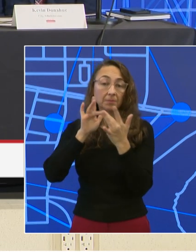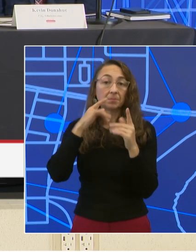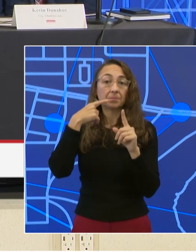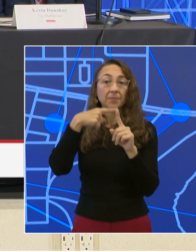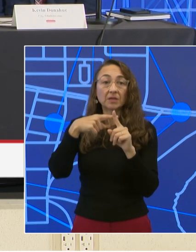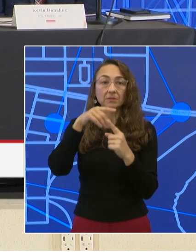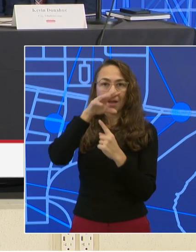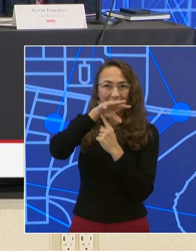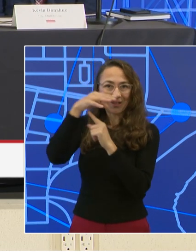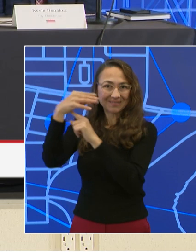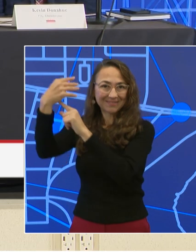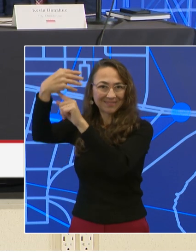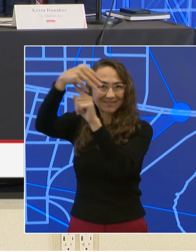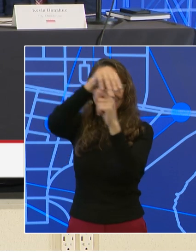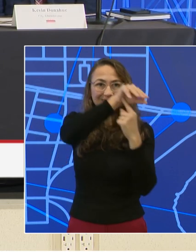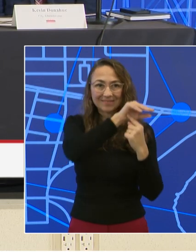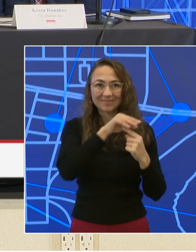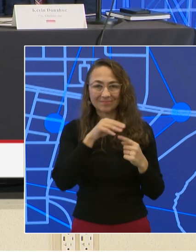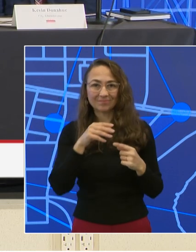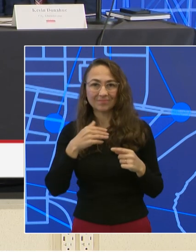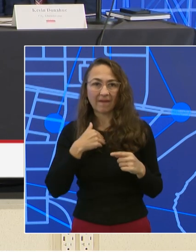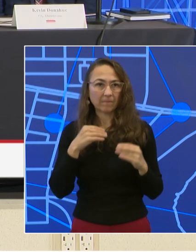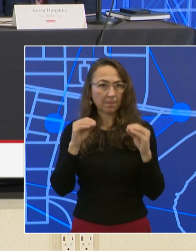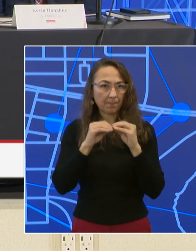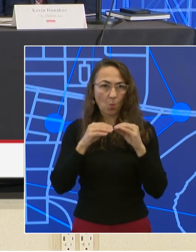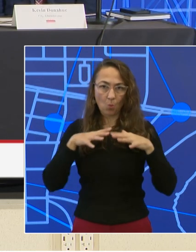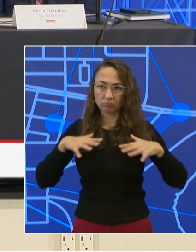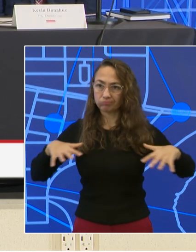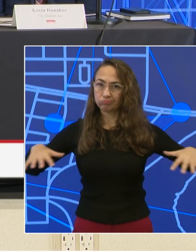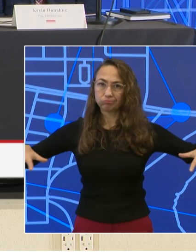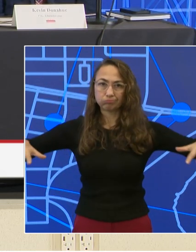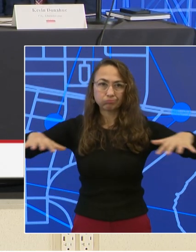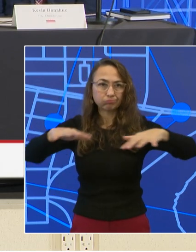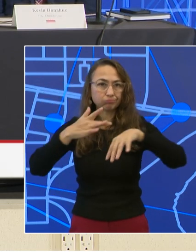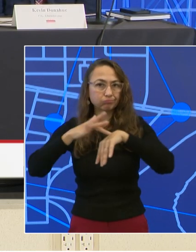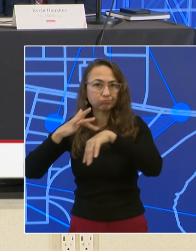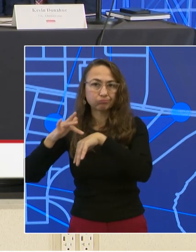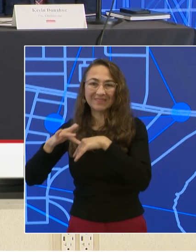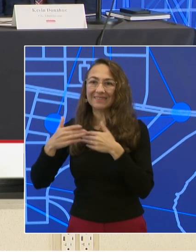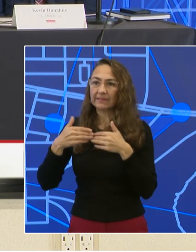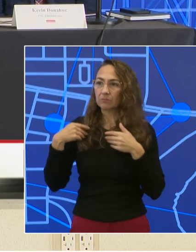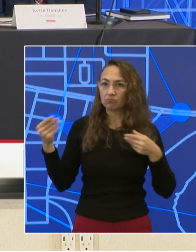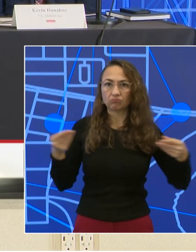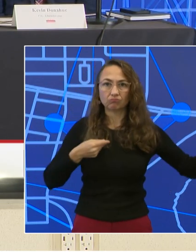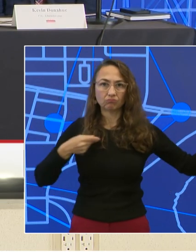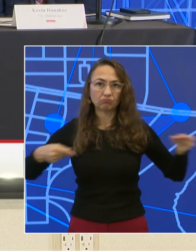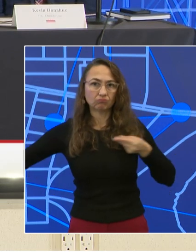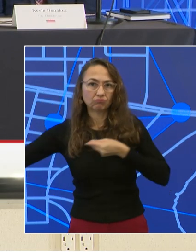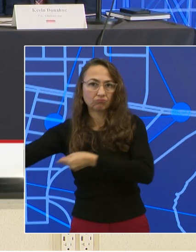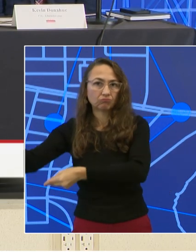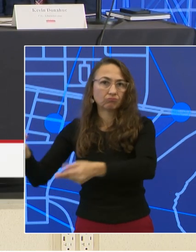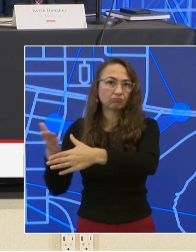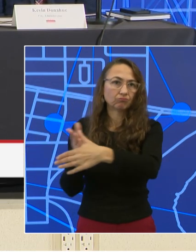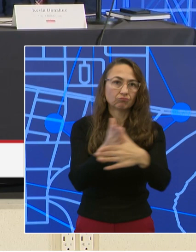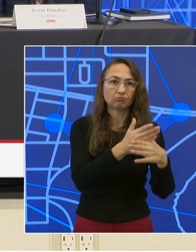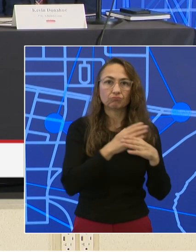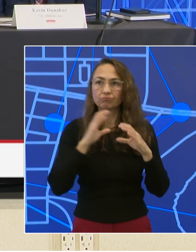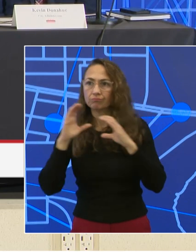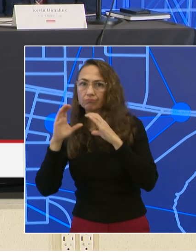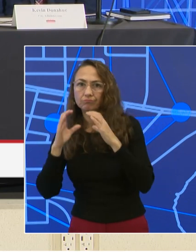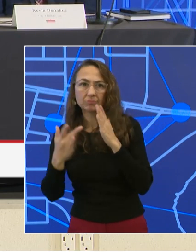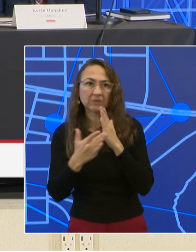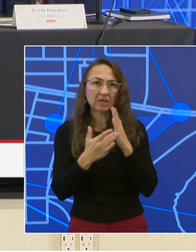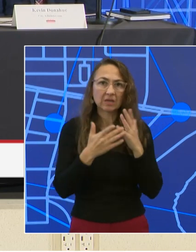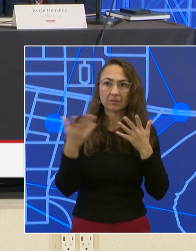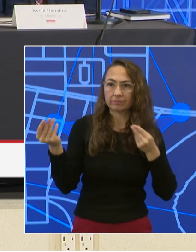way. So I've learned over the years that the availability of this technology and the communication back and forth not only